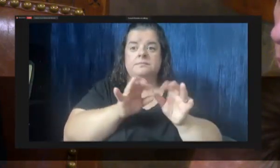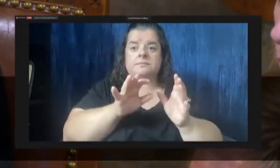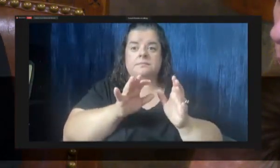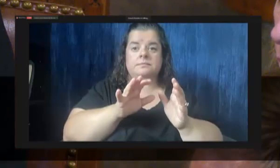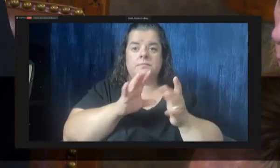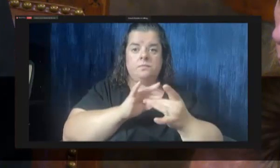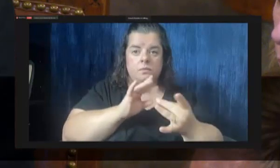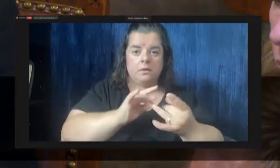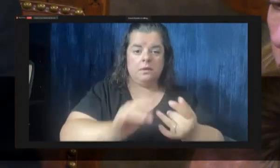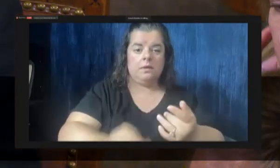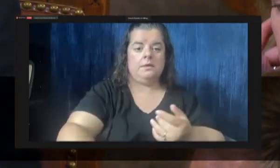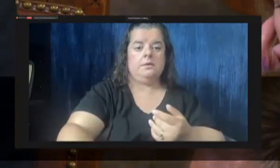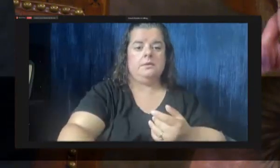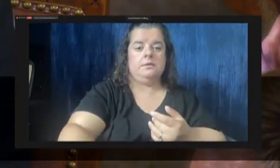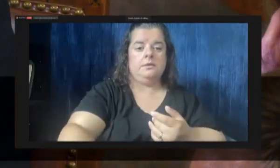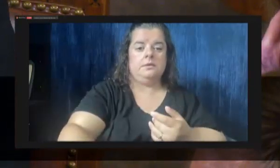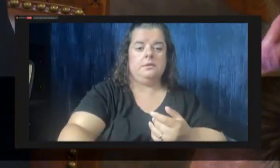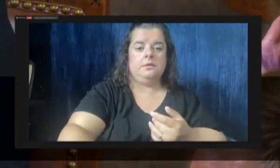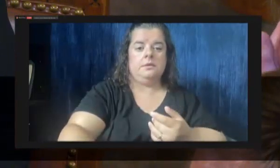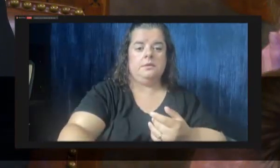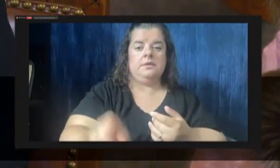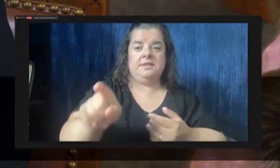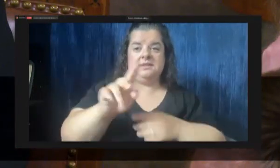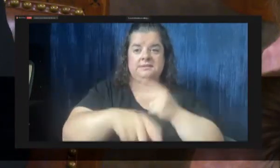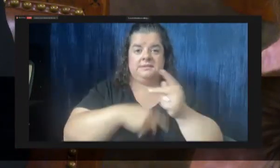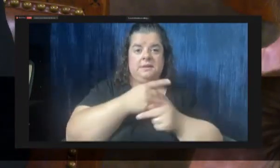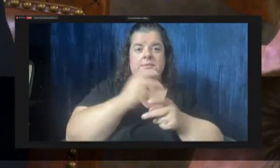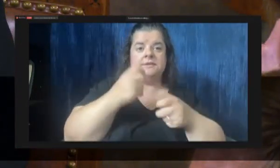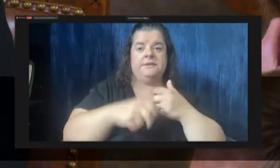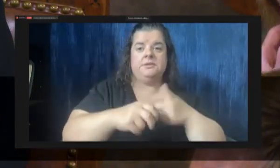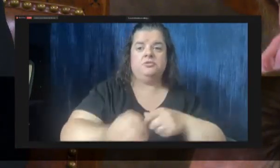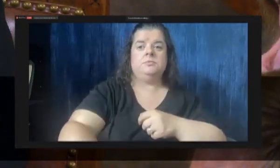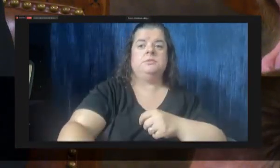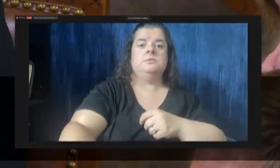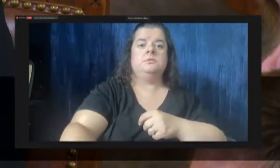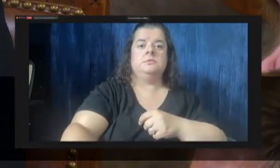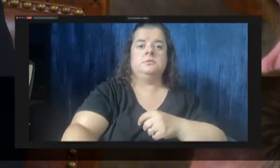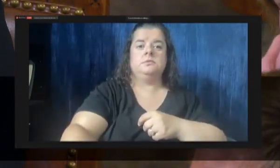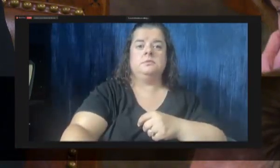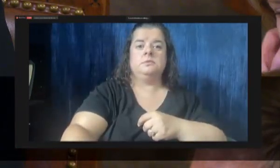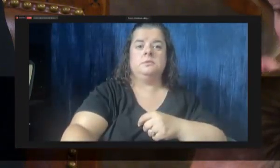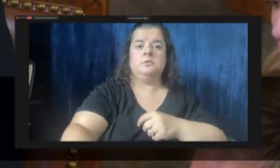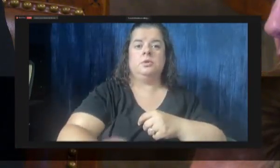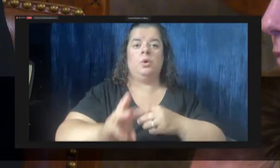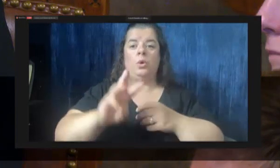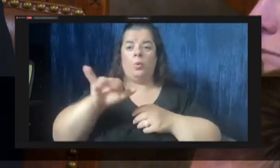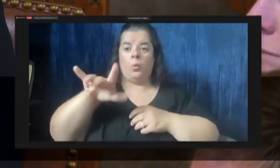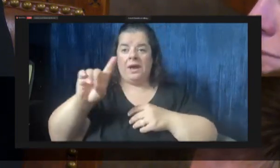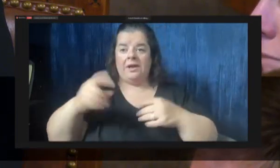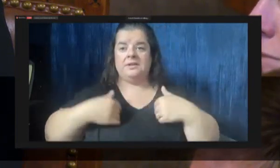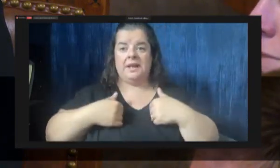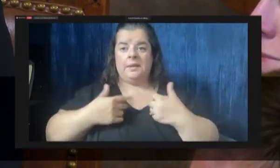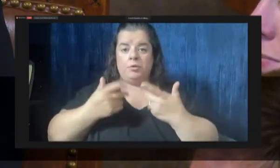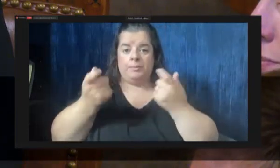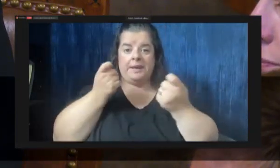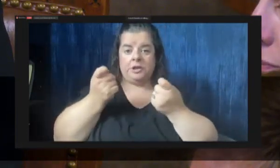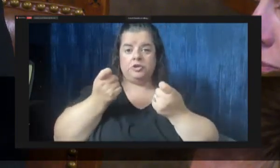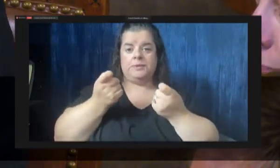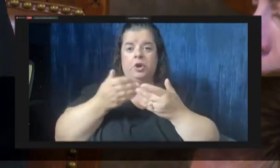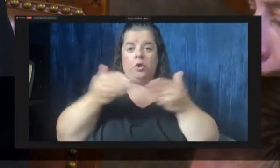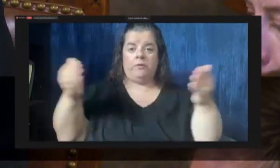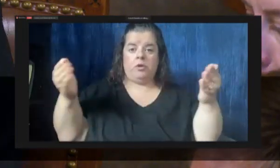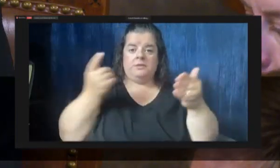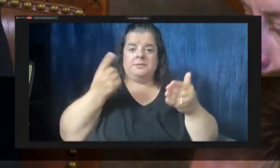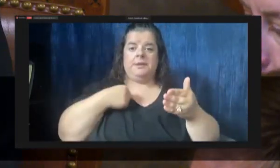these types of, you know, that wildlife management overall is certainly something that we need to be looking at